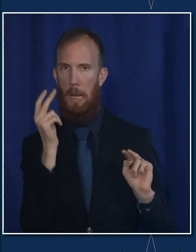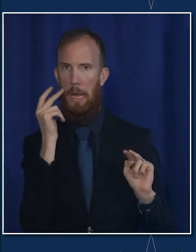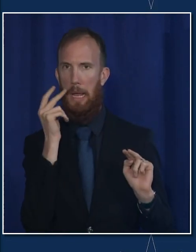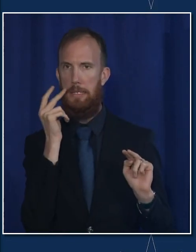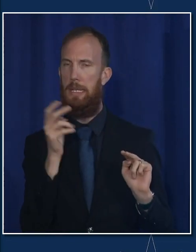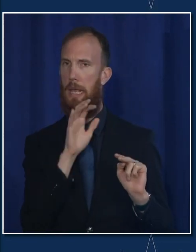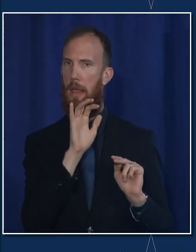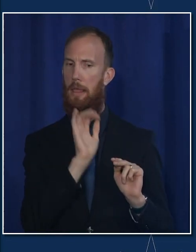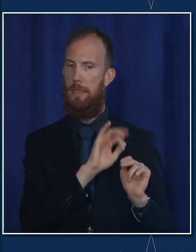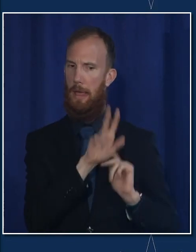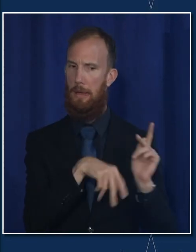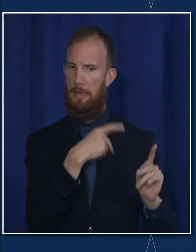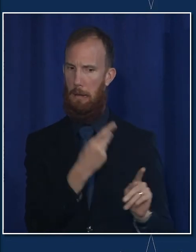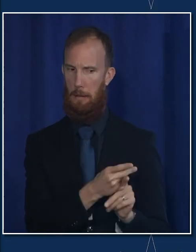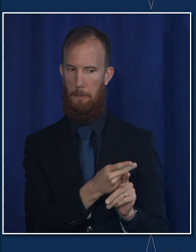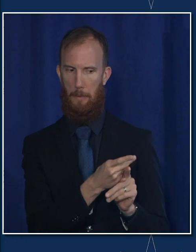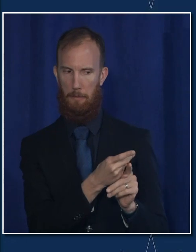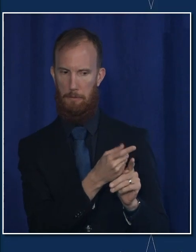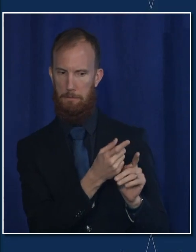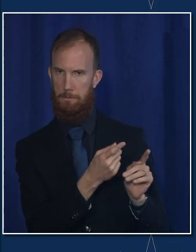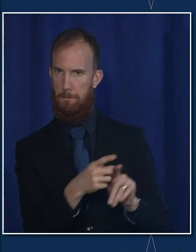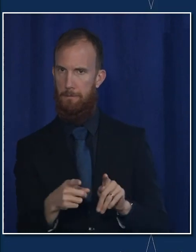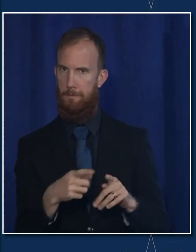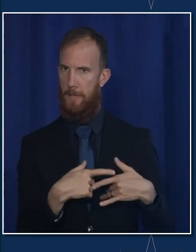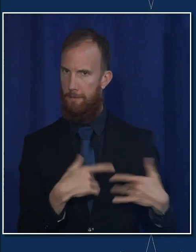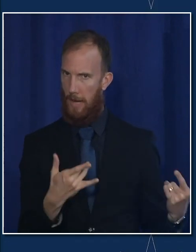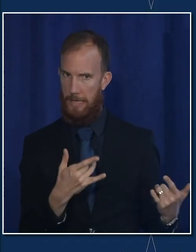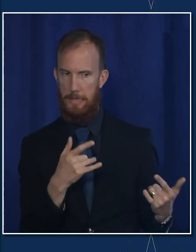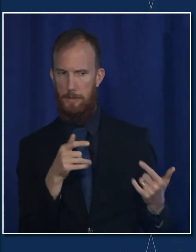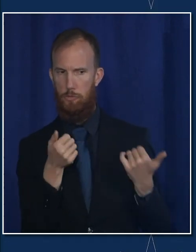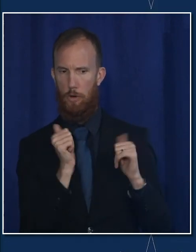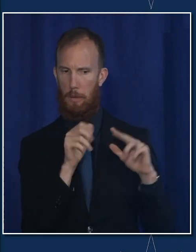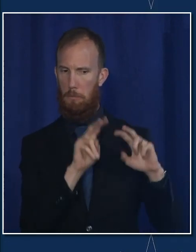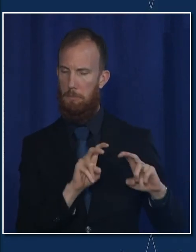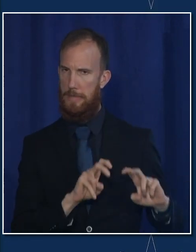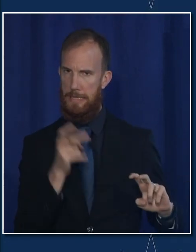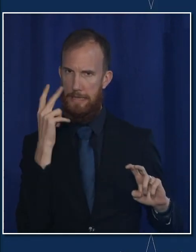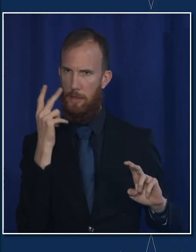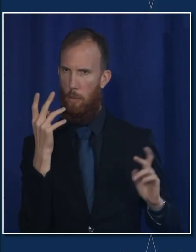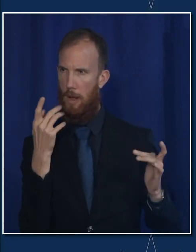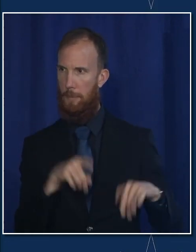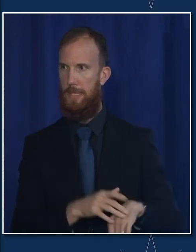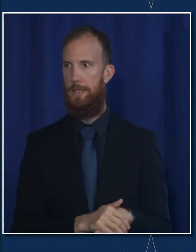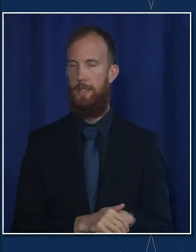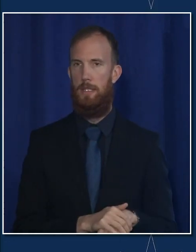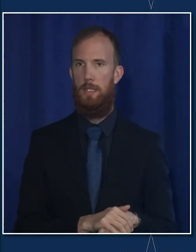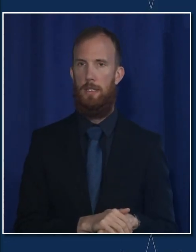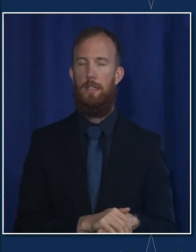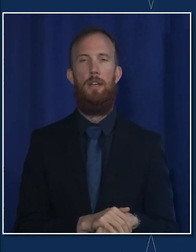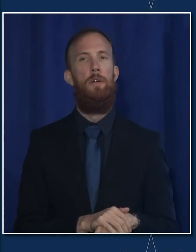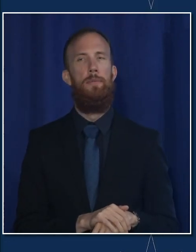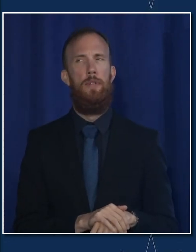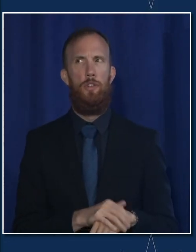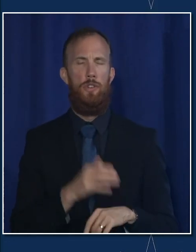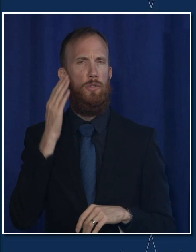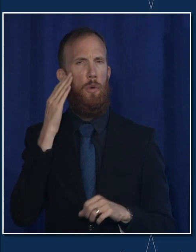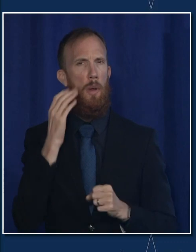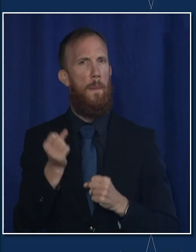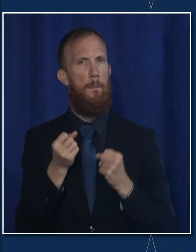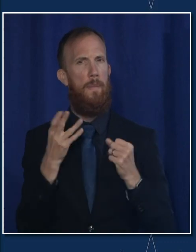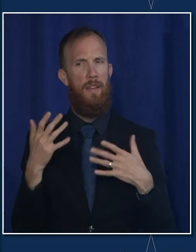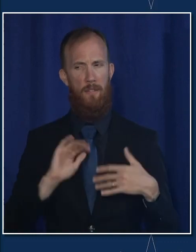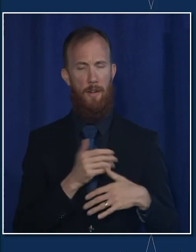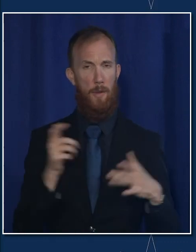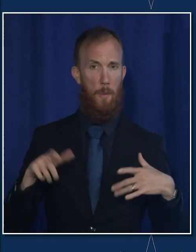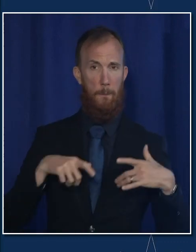of gathering, just to understand. And so different than ticketed events, so if you look at many of our large